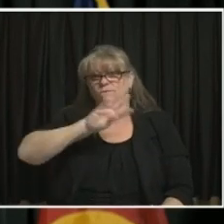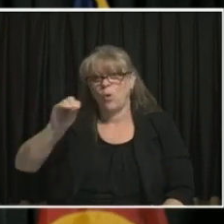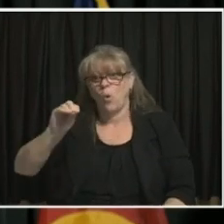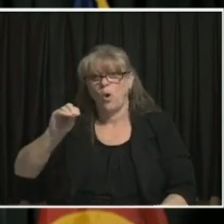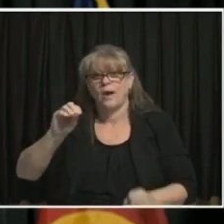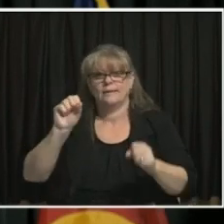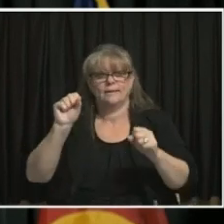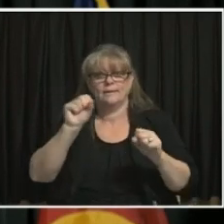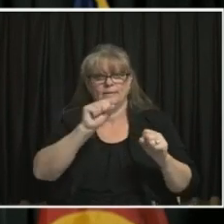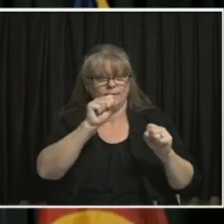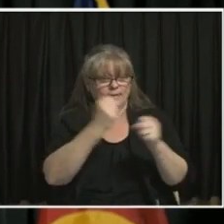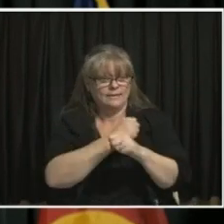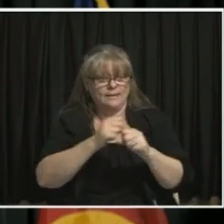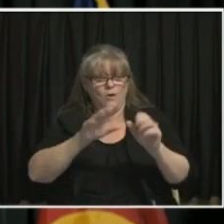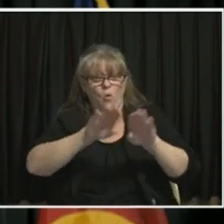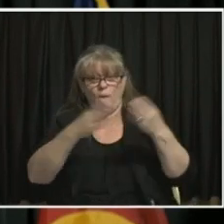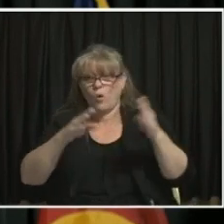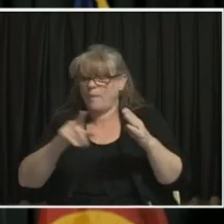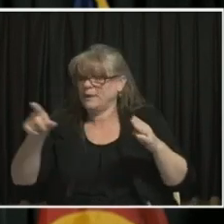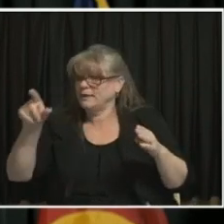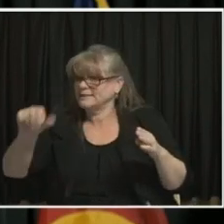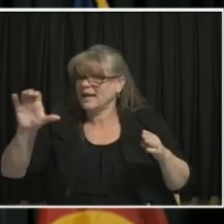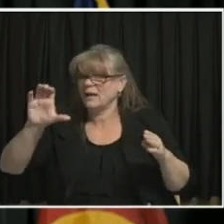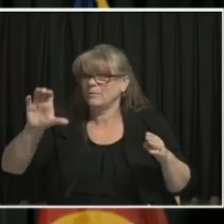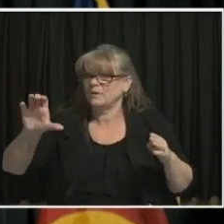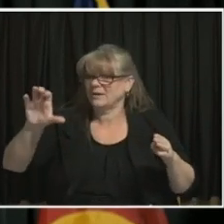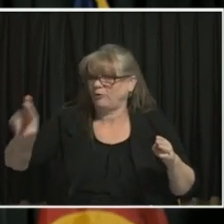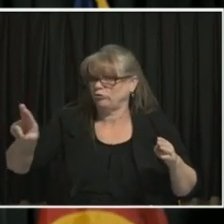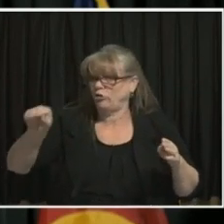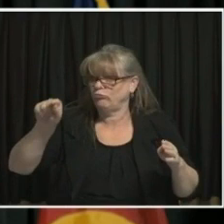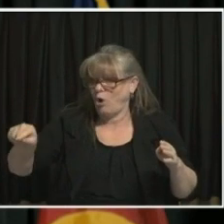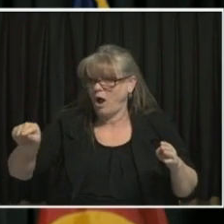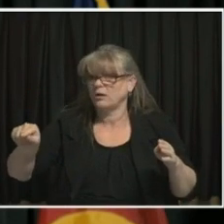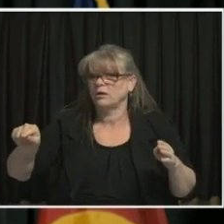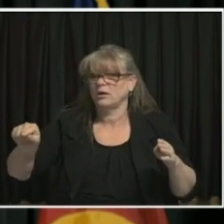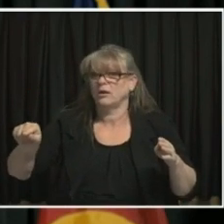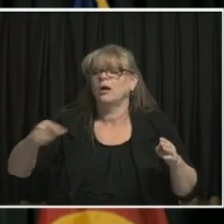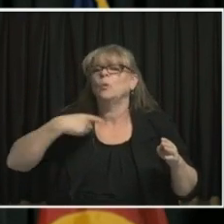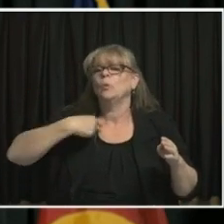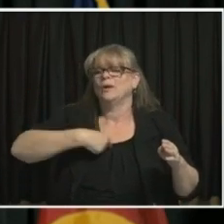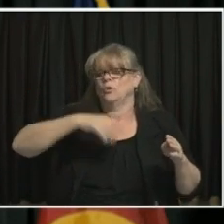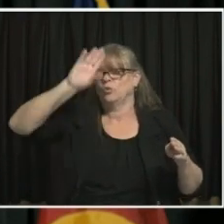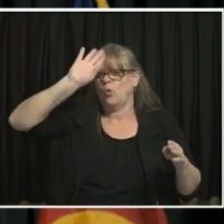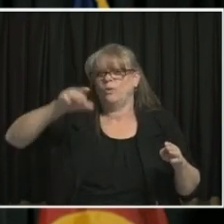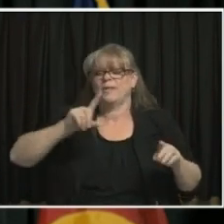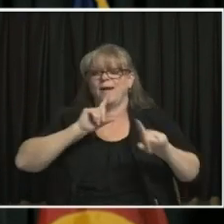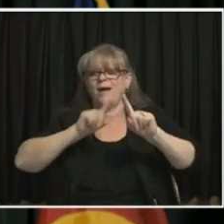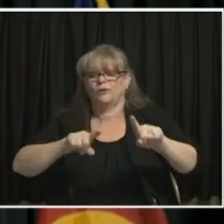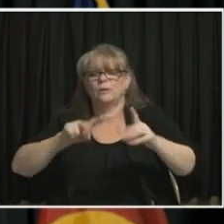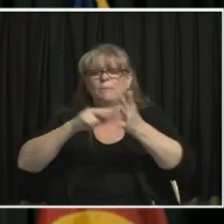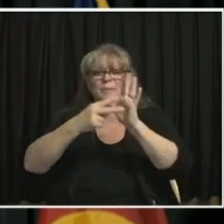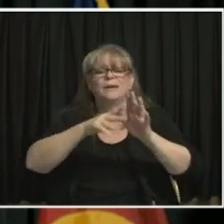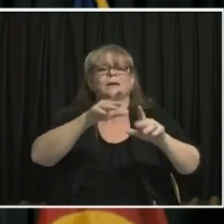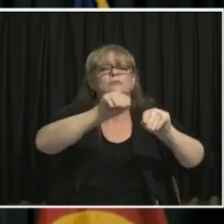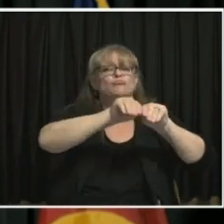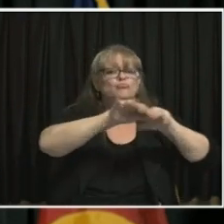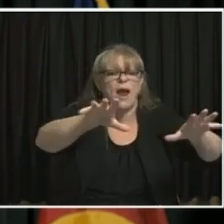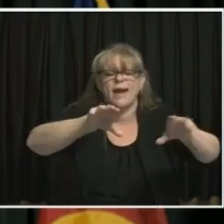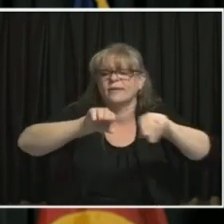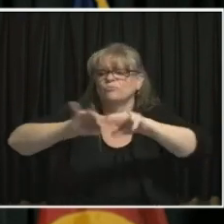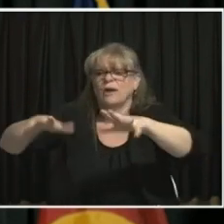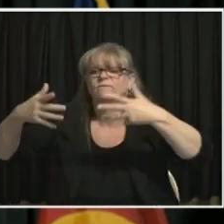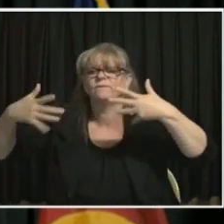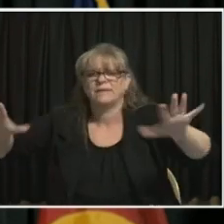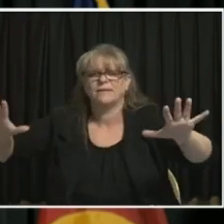Coffee and Kitchen did in Castle Rock, at least a couple of those would have coronavirus outbreaks, because there would at least be one or